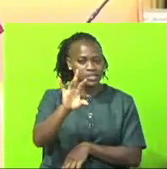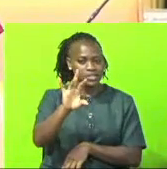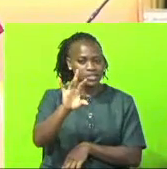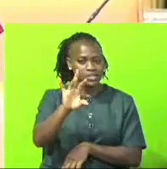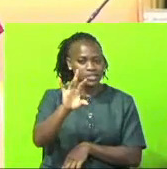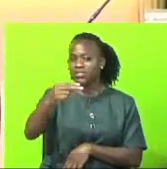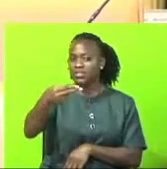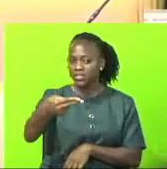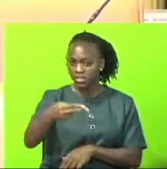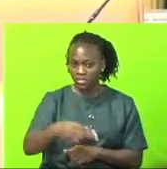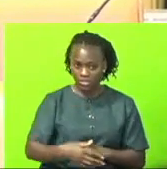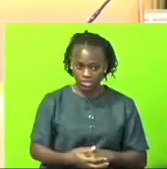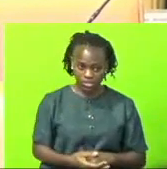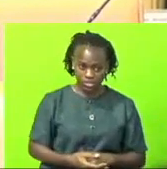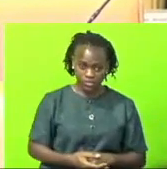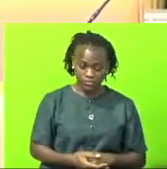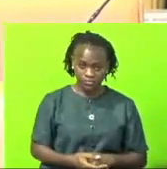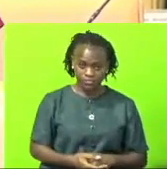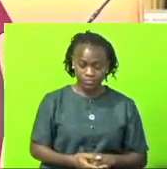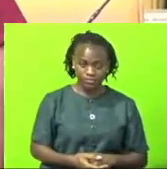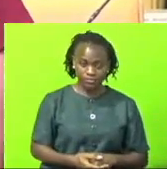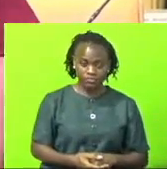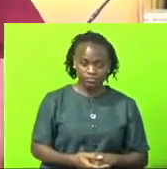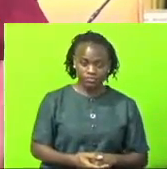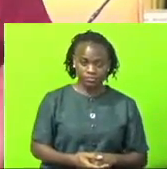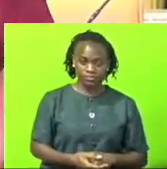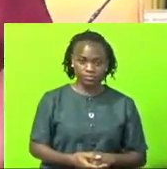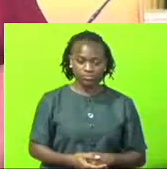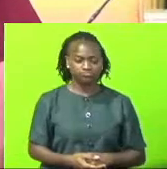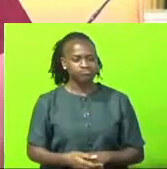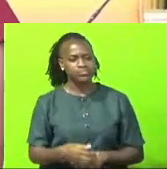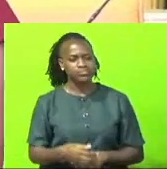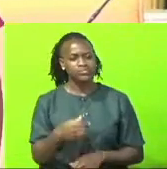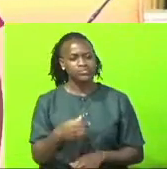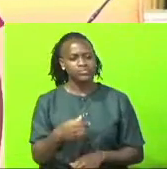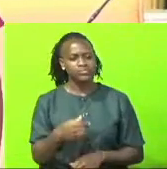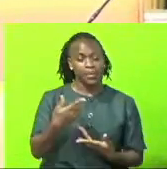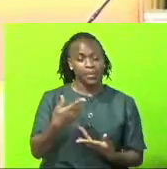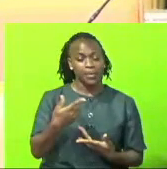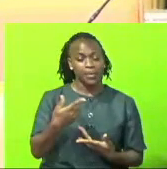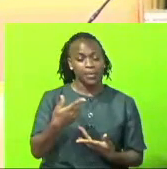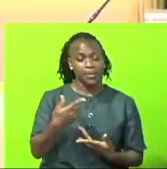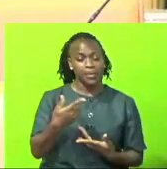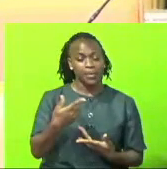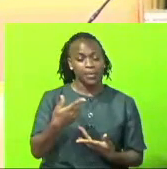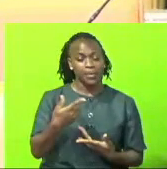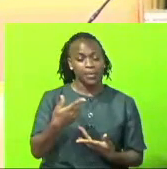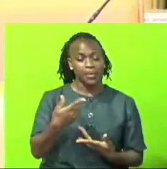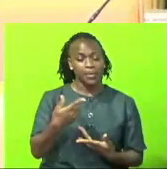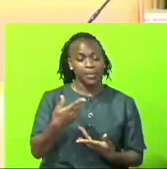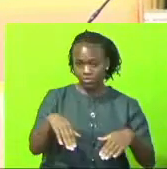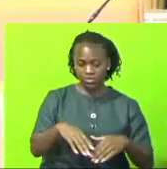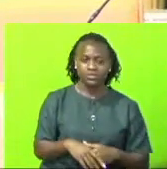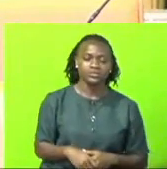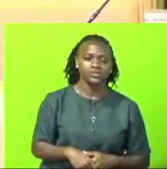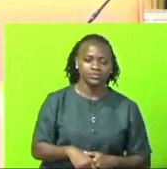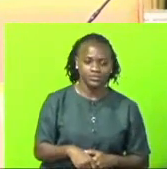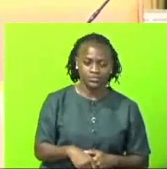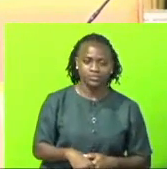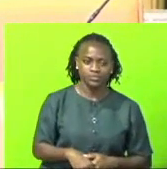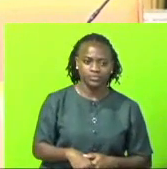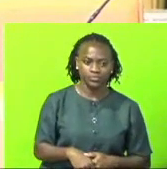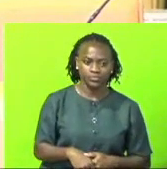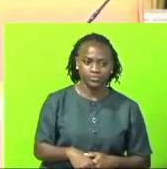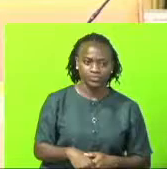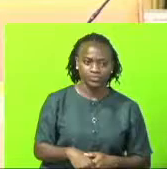What are the incidents of joint? Mr. Speaker, let me reference the House to